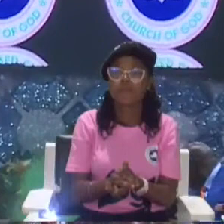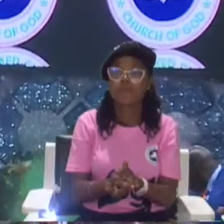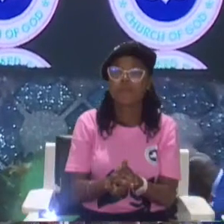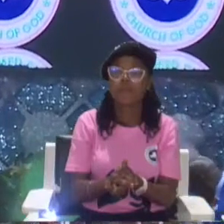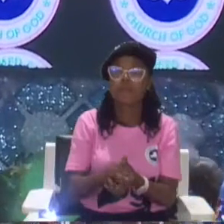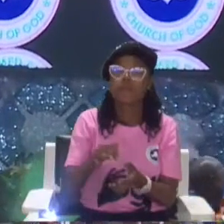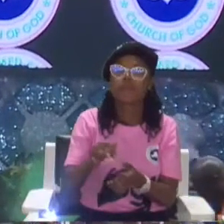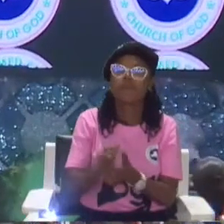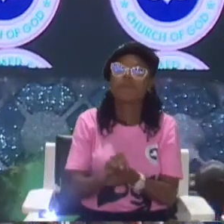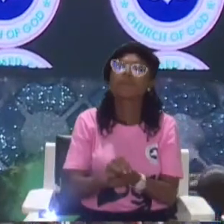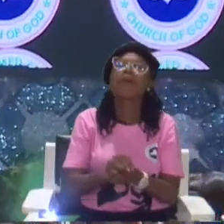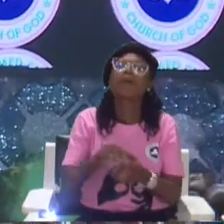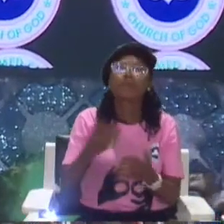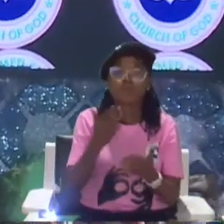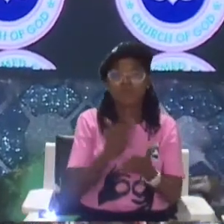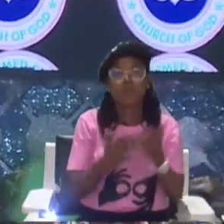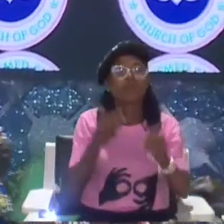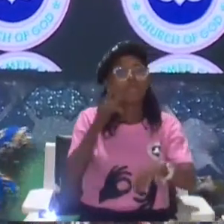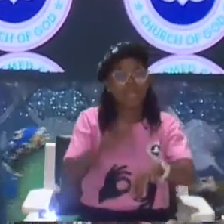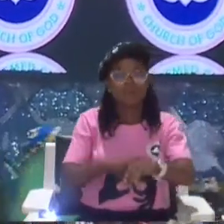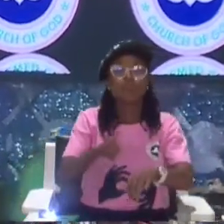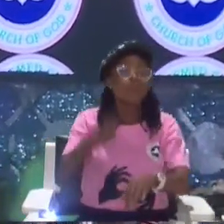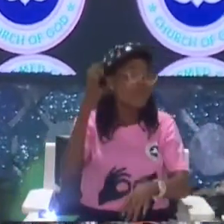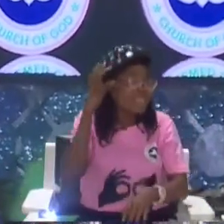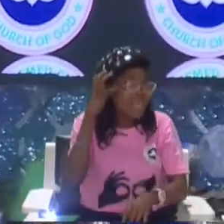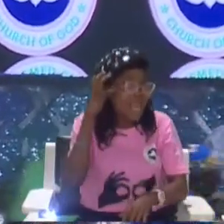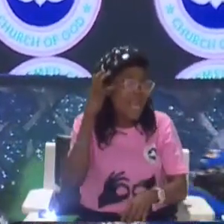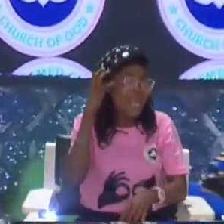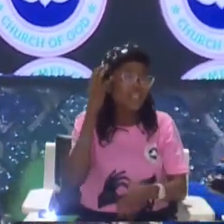testimonies. Nígbà mi ẹ gbọ́ àwọn ẹ̀rí kan.